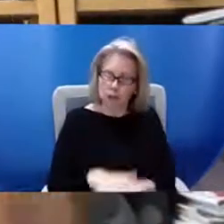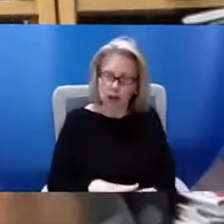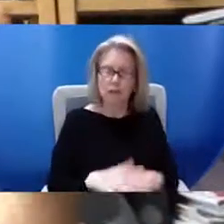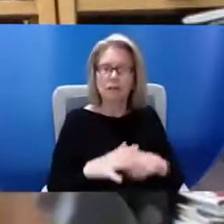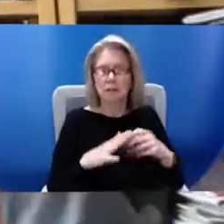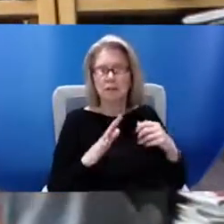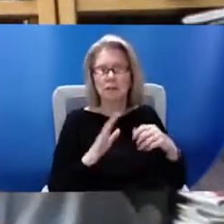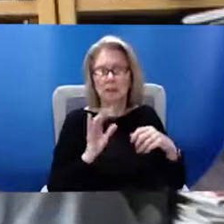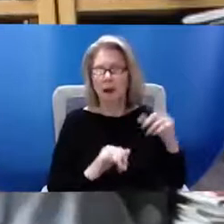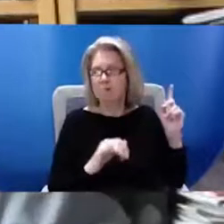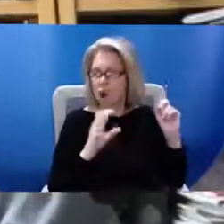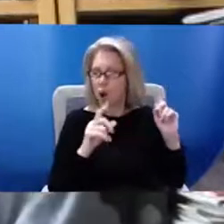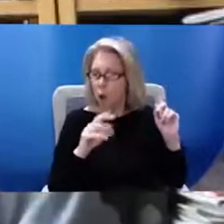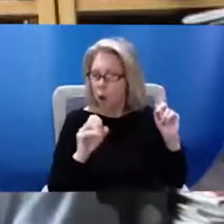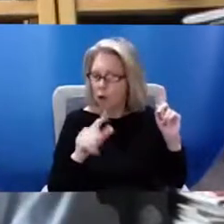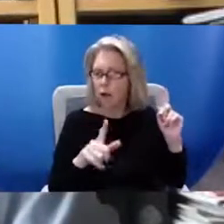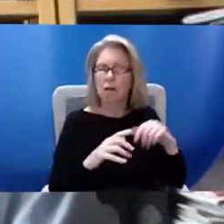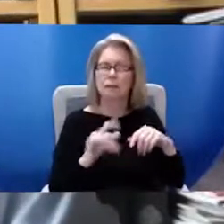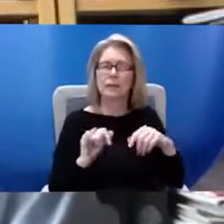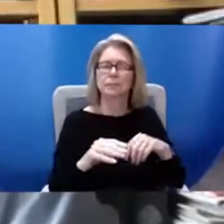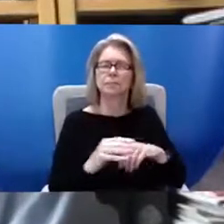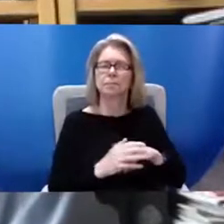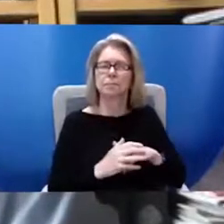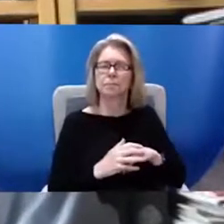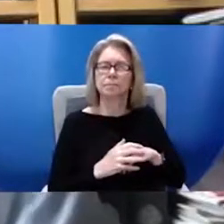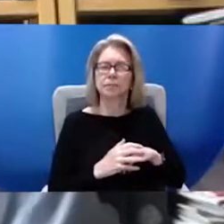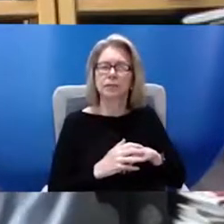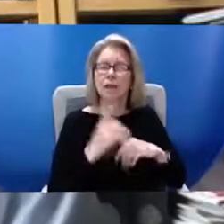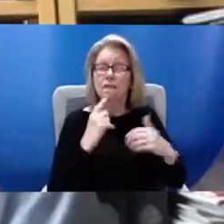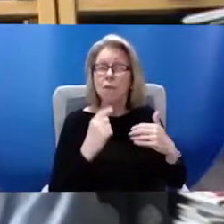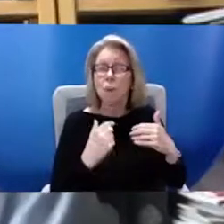suppressed by the logic of coloniality. So here for me